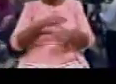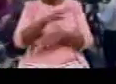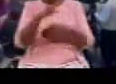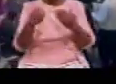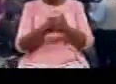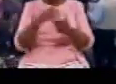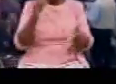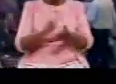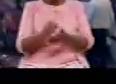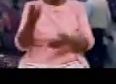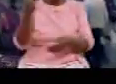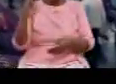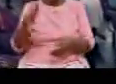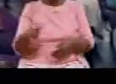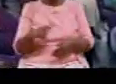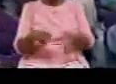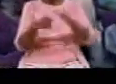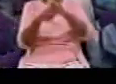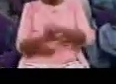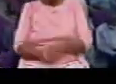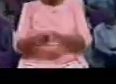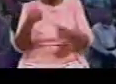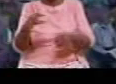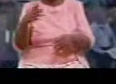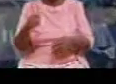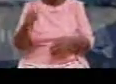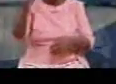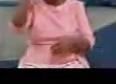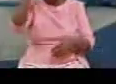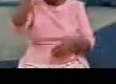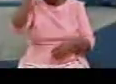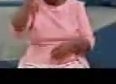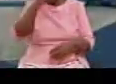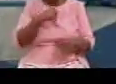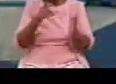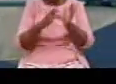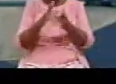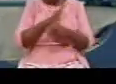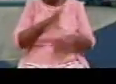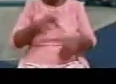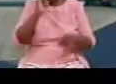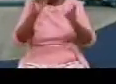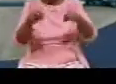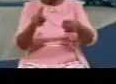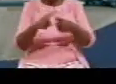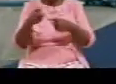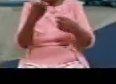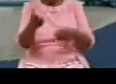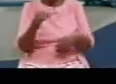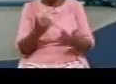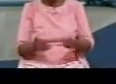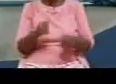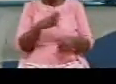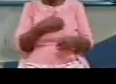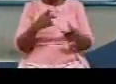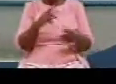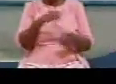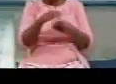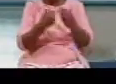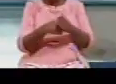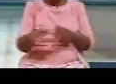were oppressed of the devil. All those people he healed anywhere, everywhere, they